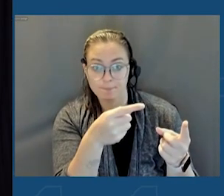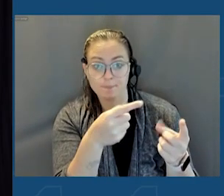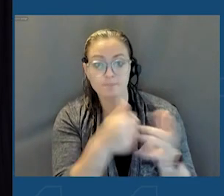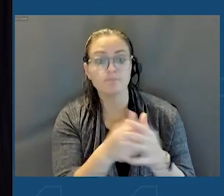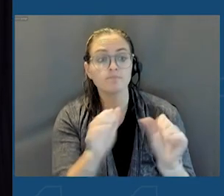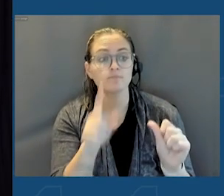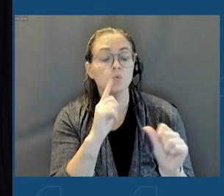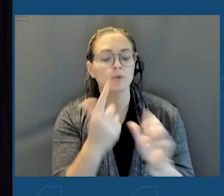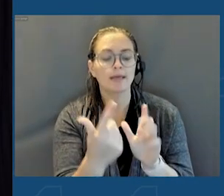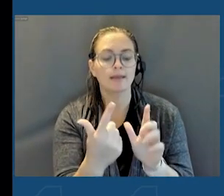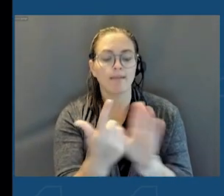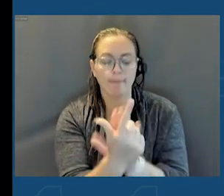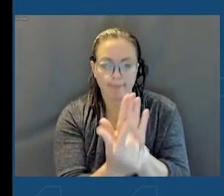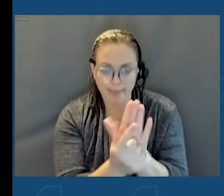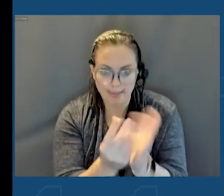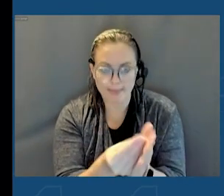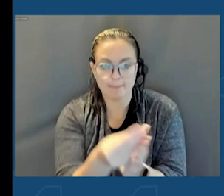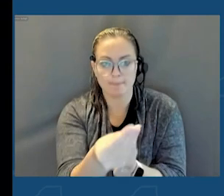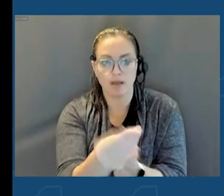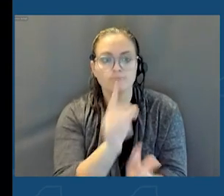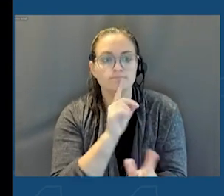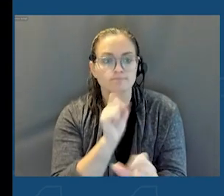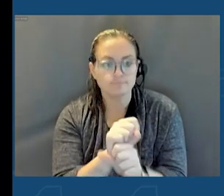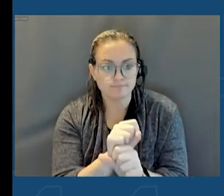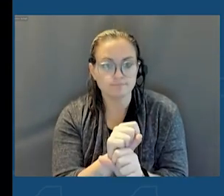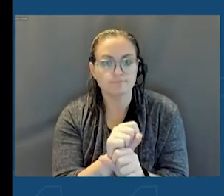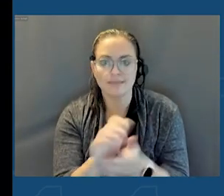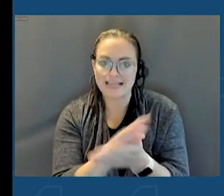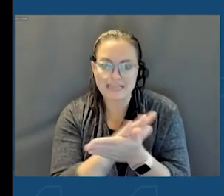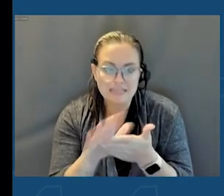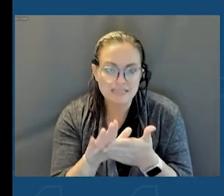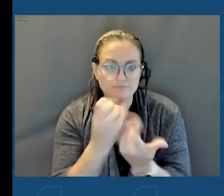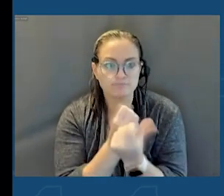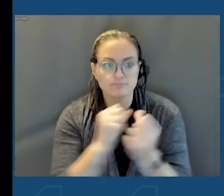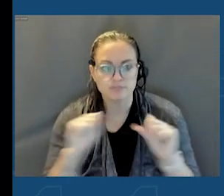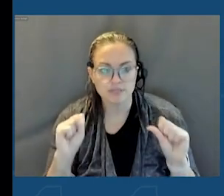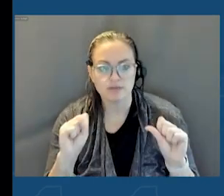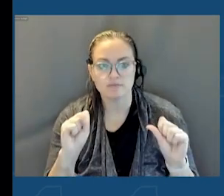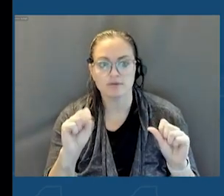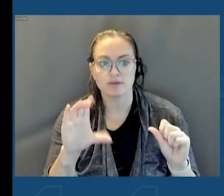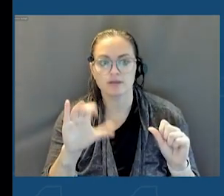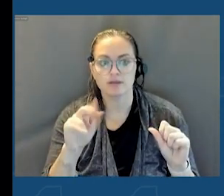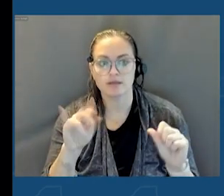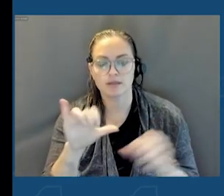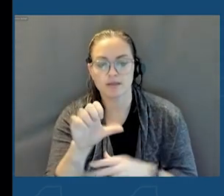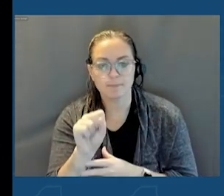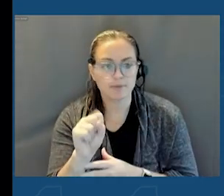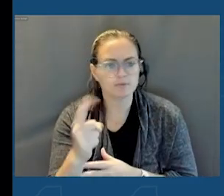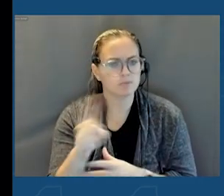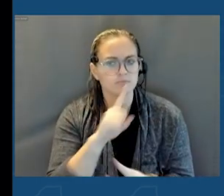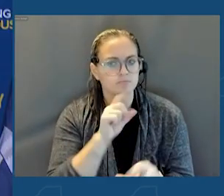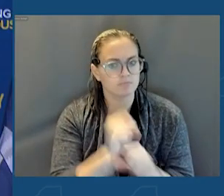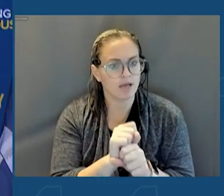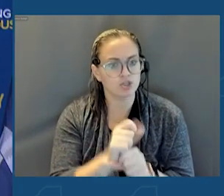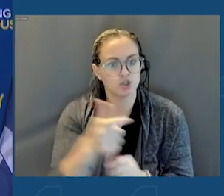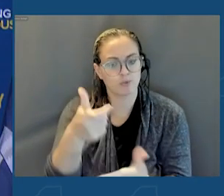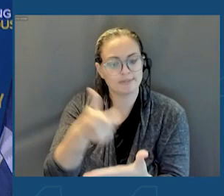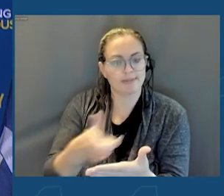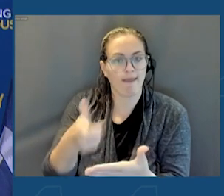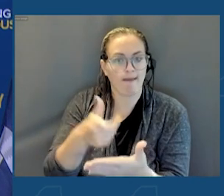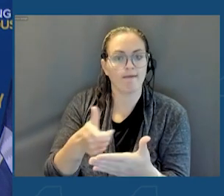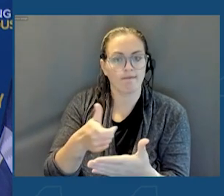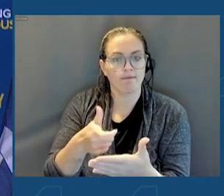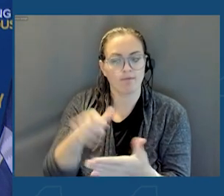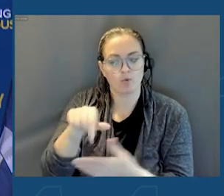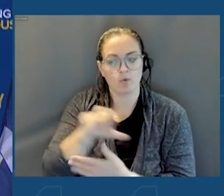legally buy legitimate, clean, safe cannabis. Or you could actually scan the QR code and